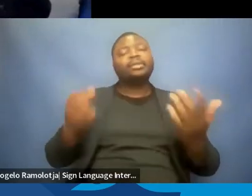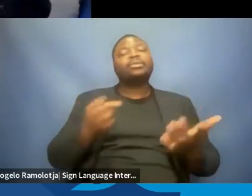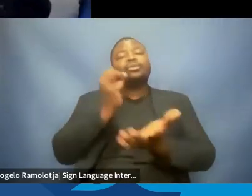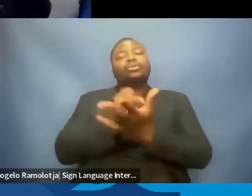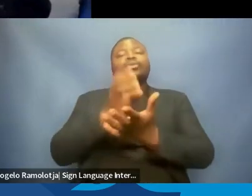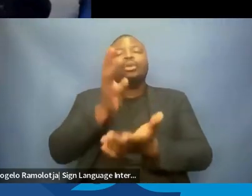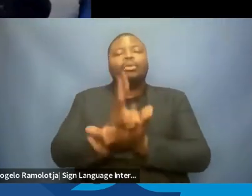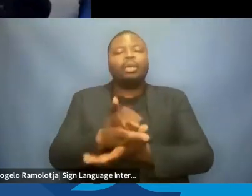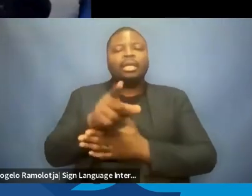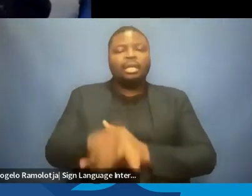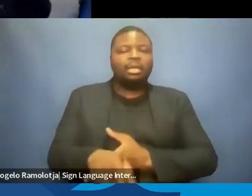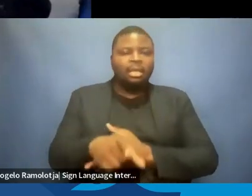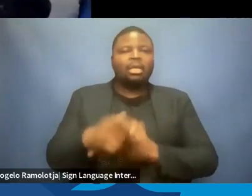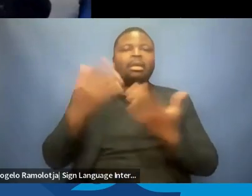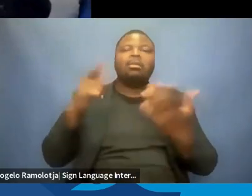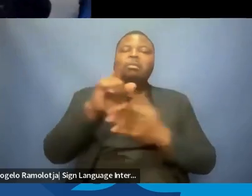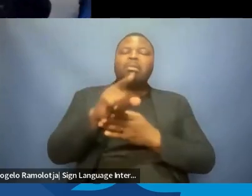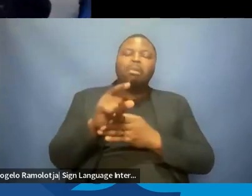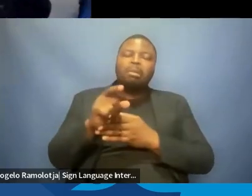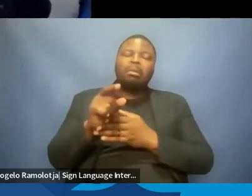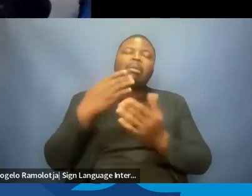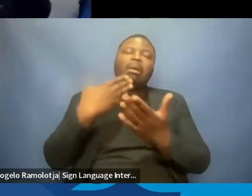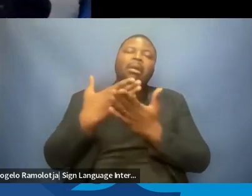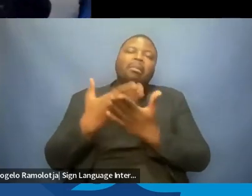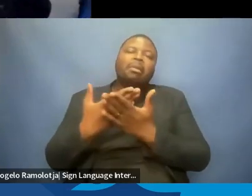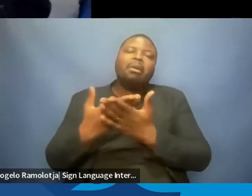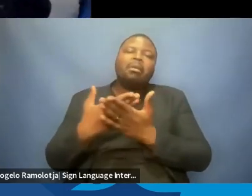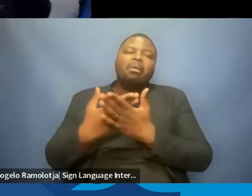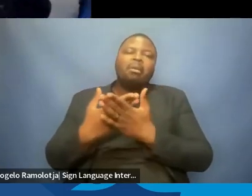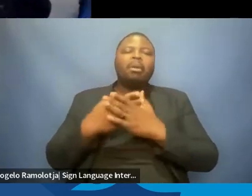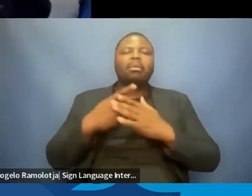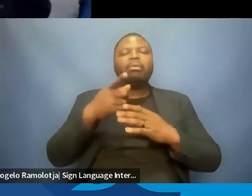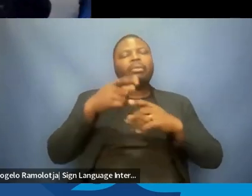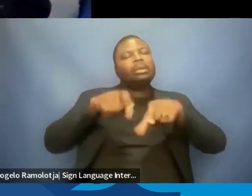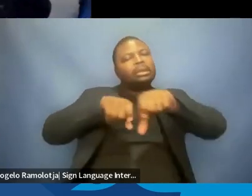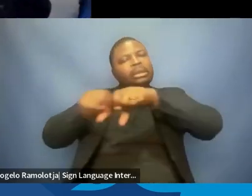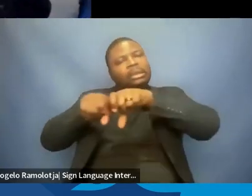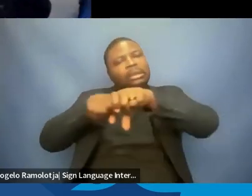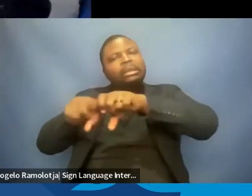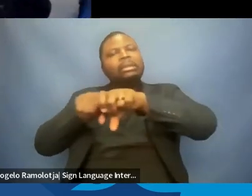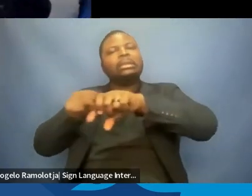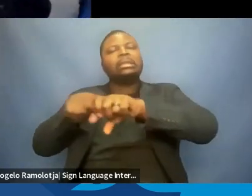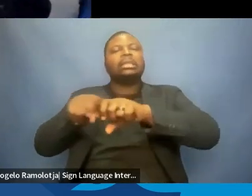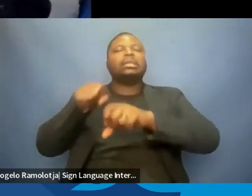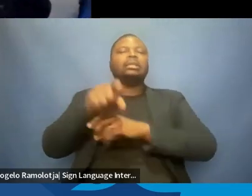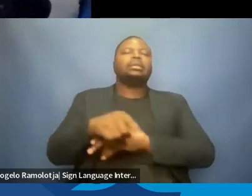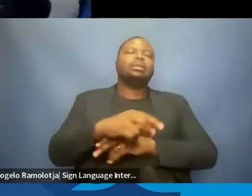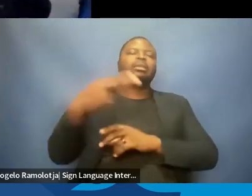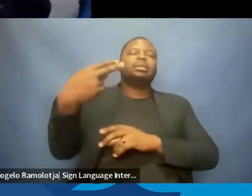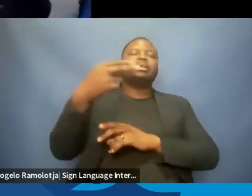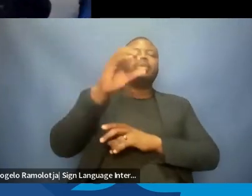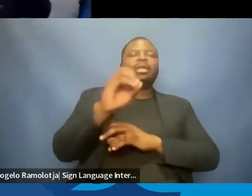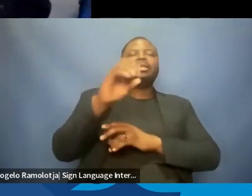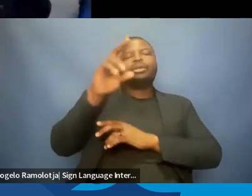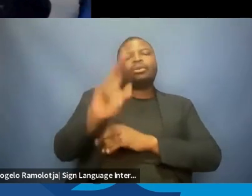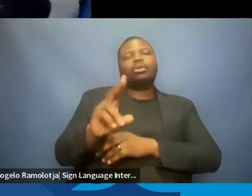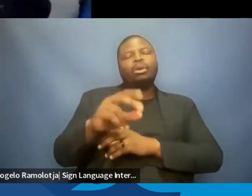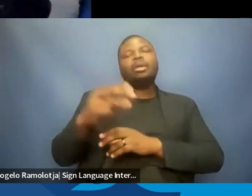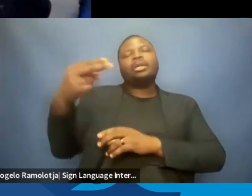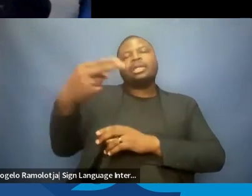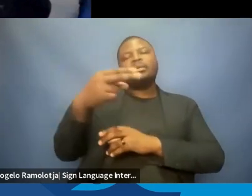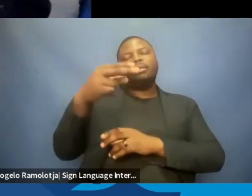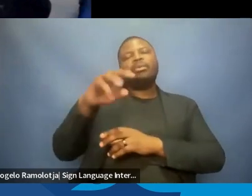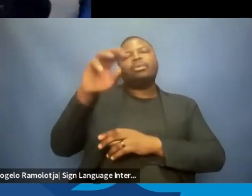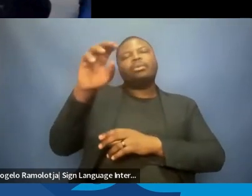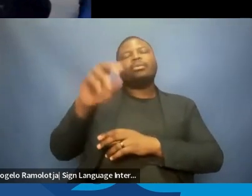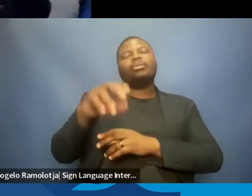data capturers at each of the sites. So the psychosocial services are largely provided by the social